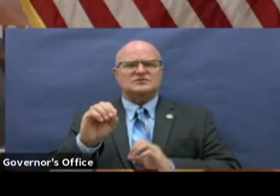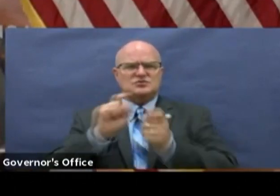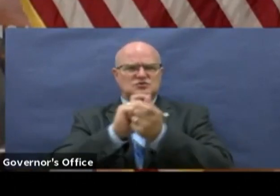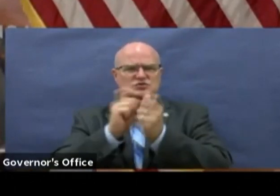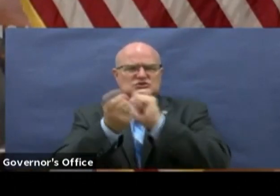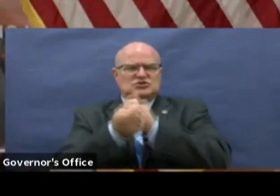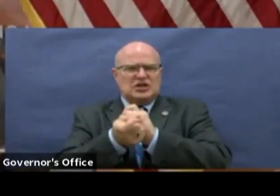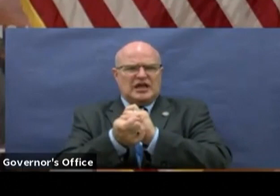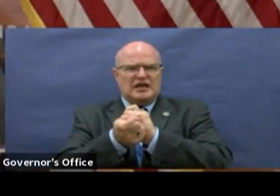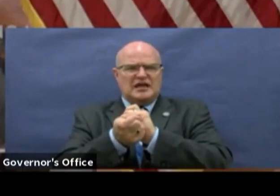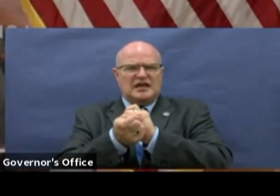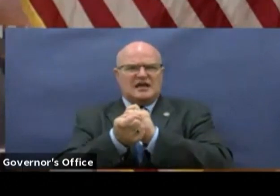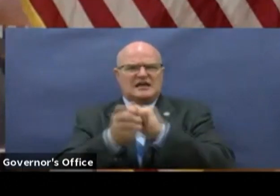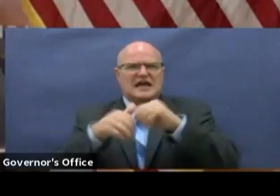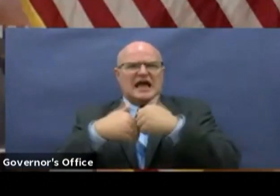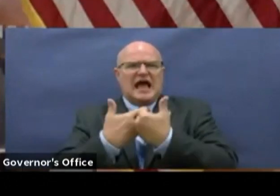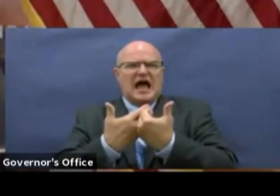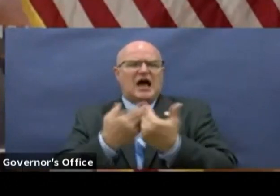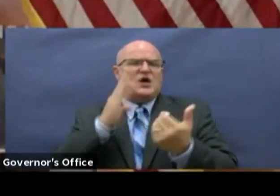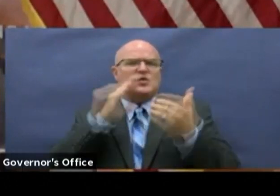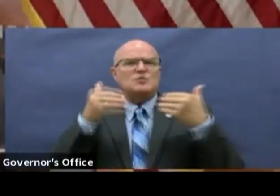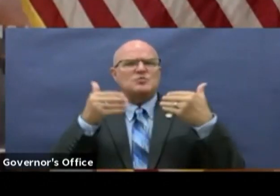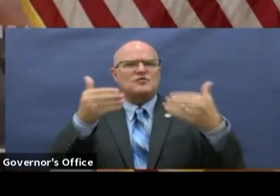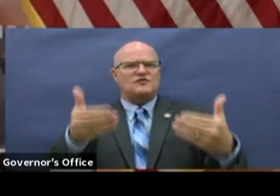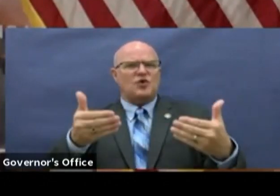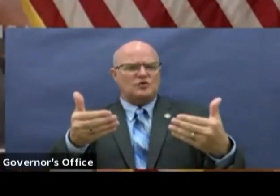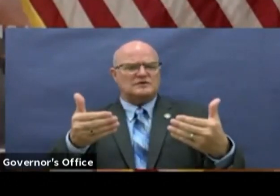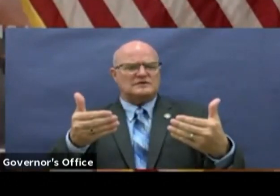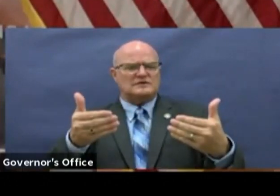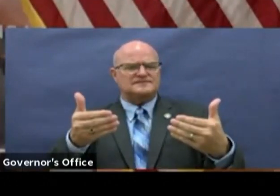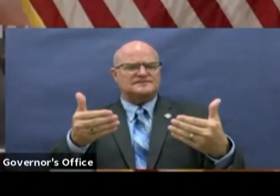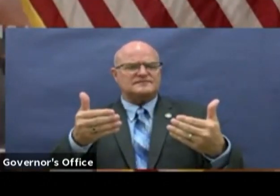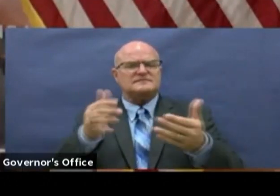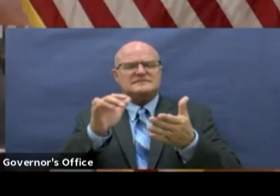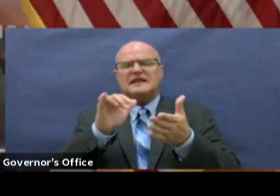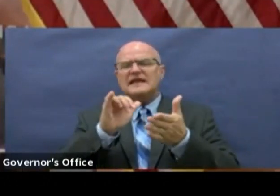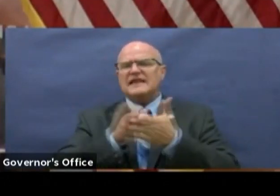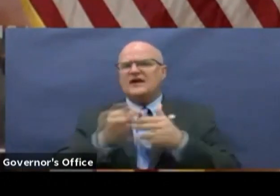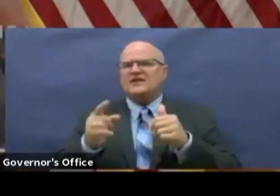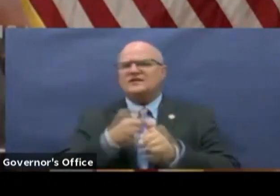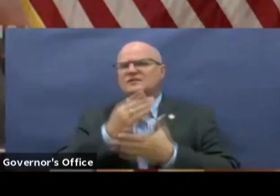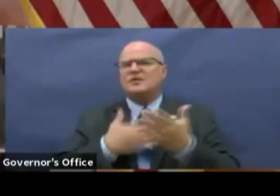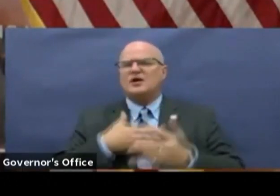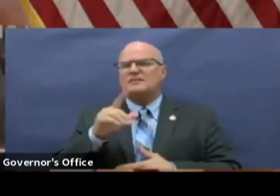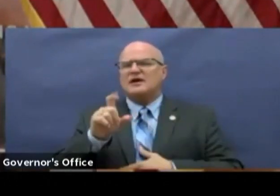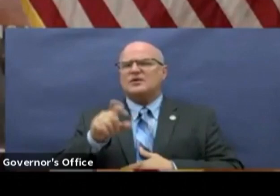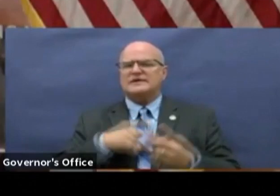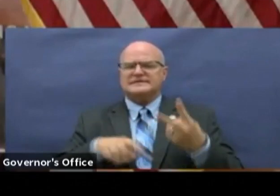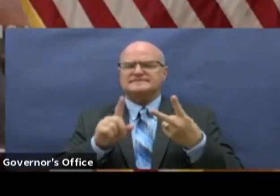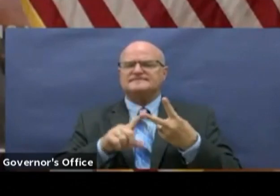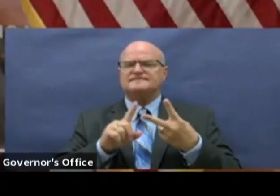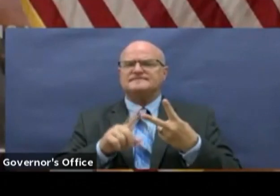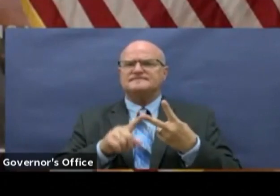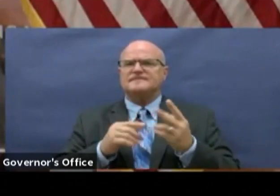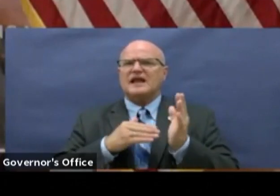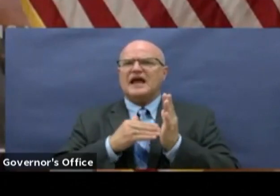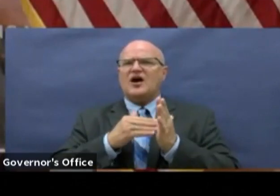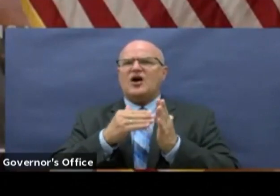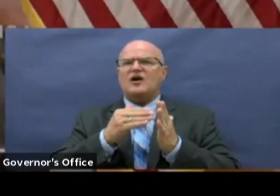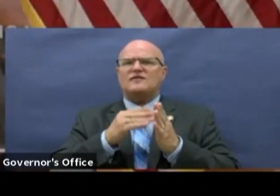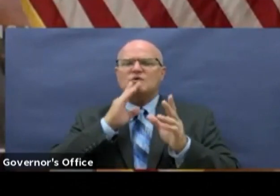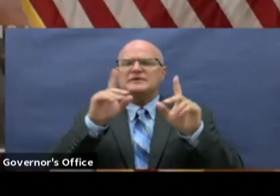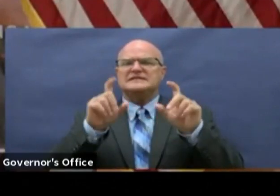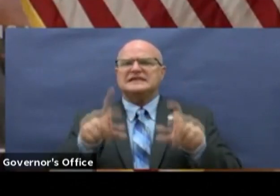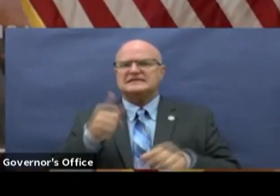change how you were going to move forward? That was the first part of my question. Second is, how often are you going to be tested?